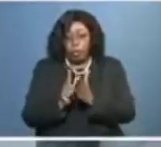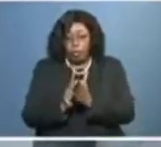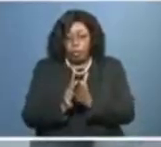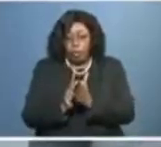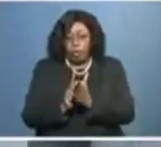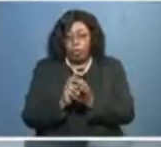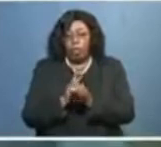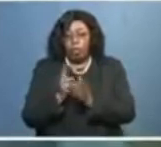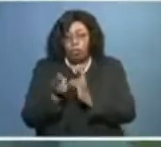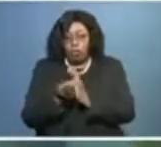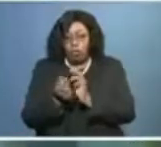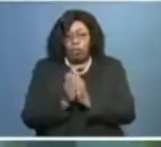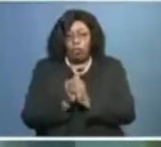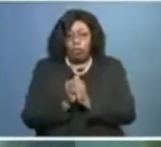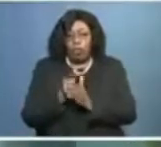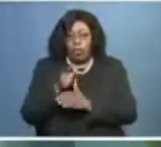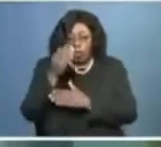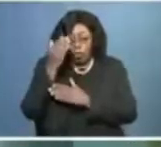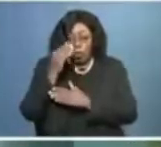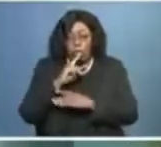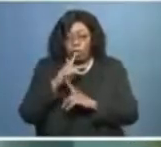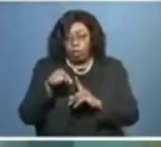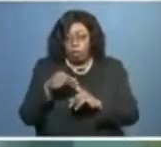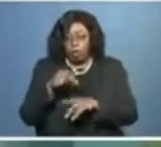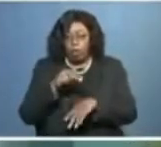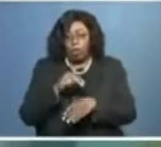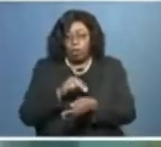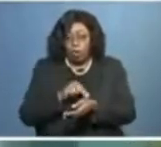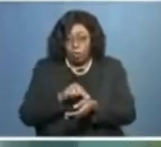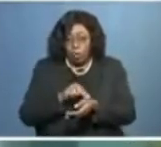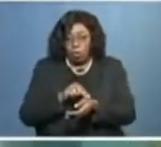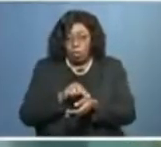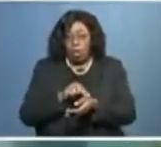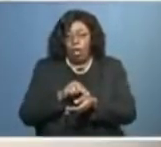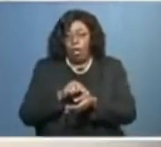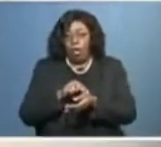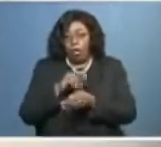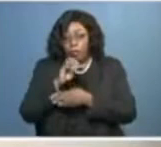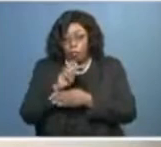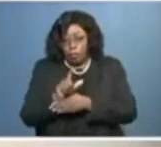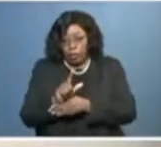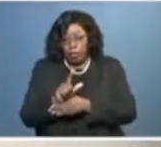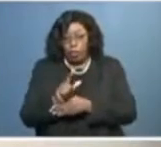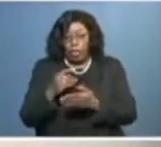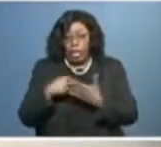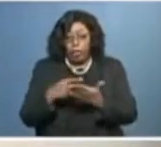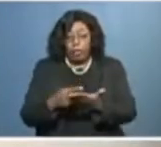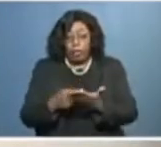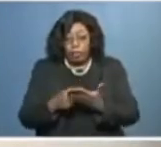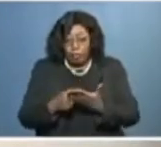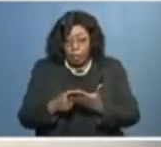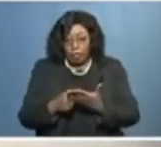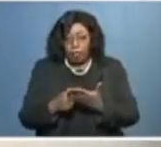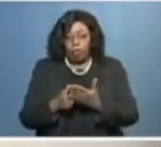We certainly, you would know, have tabled the nurses and midwives bill already, and that's posed for debate. That's supposed to expand